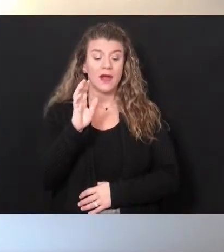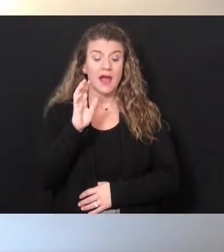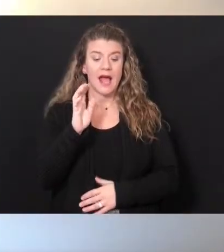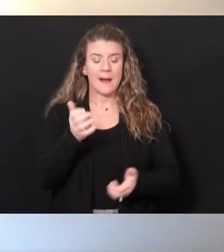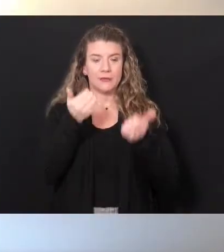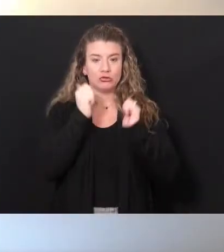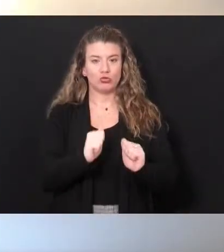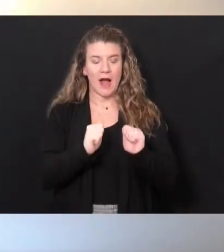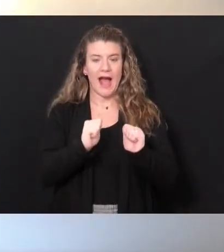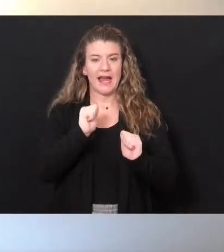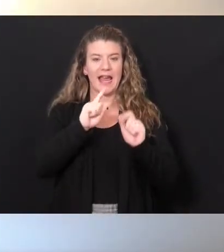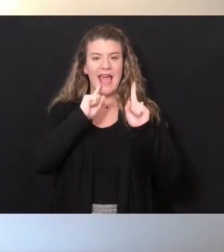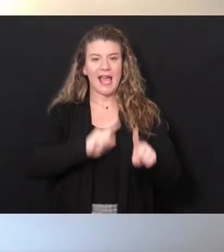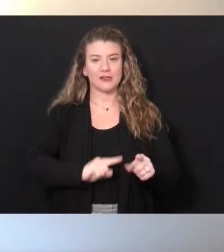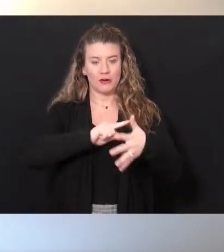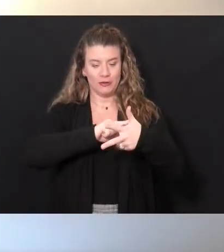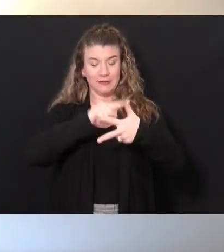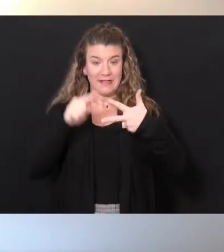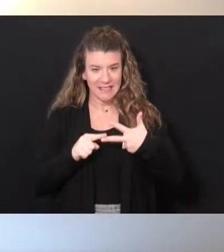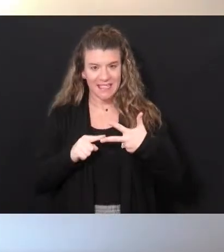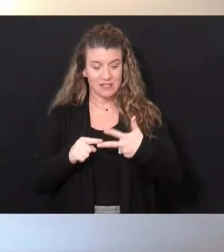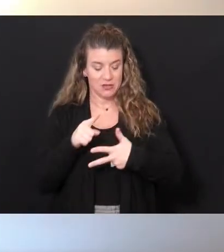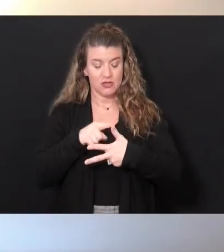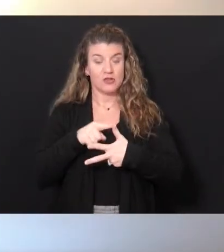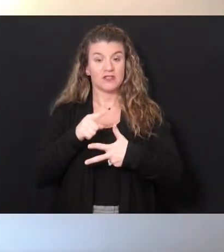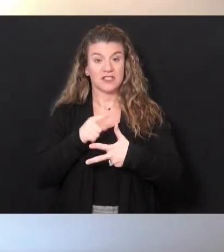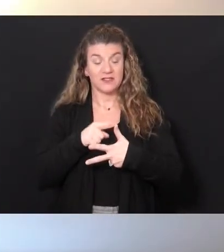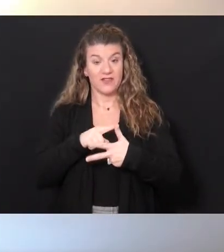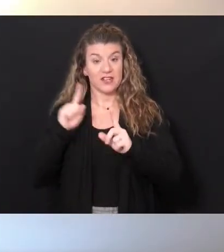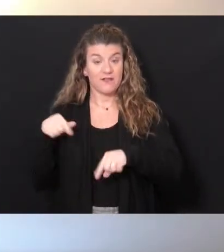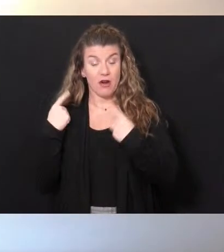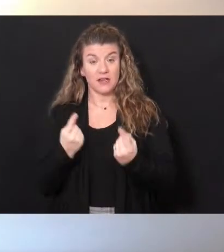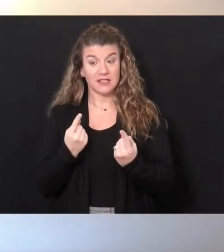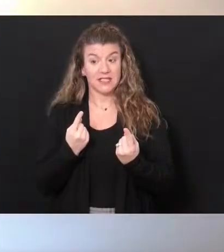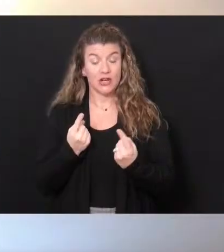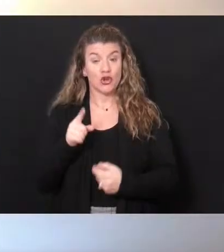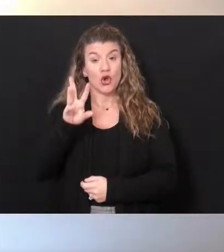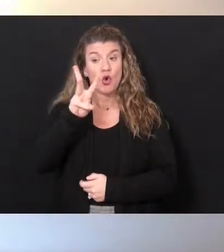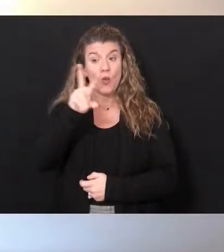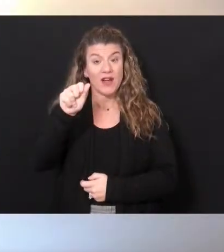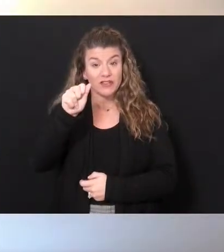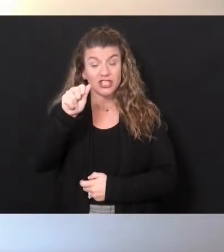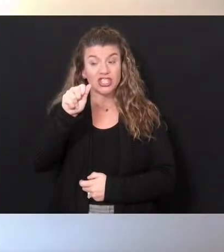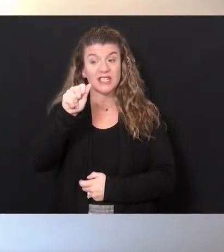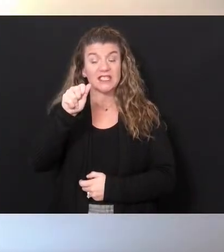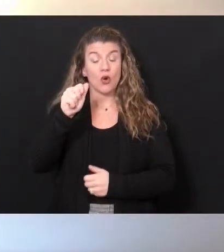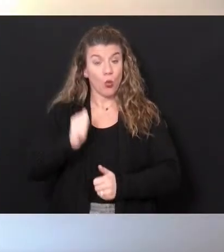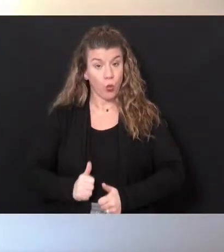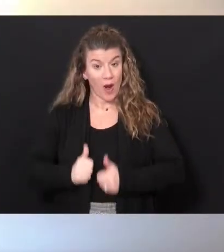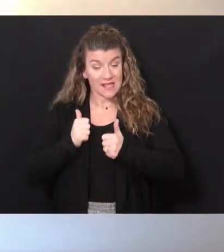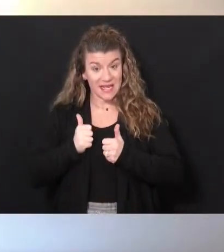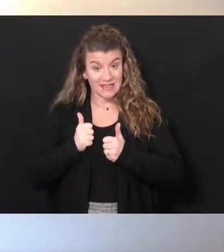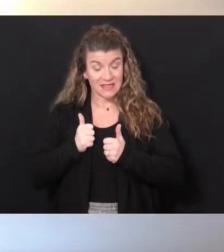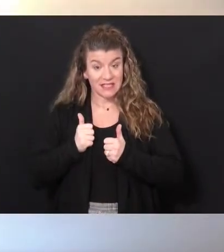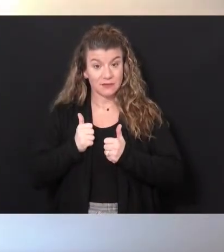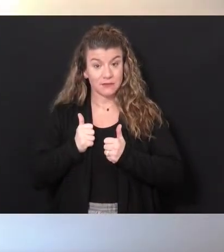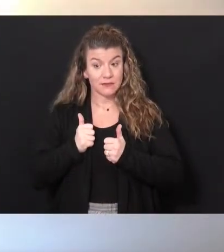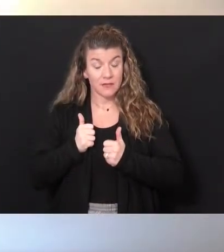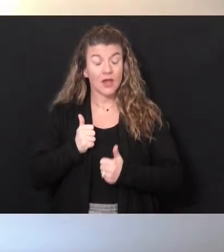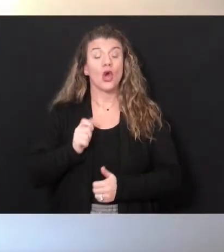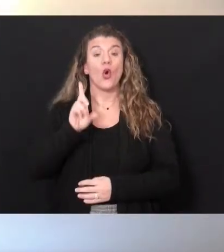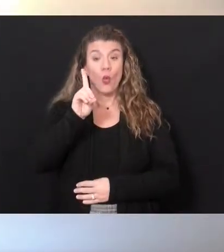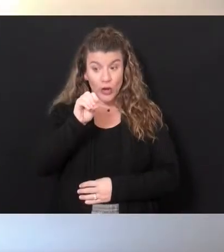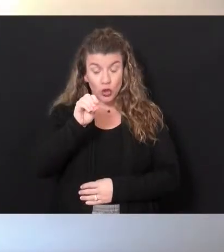try to get them in order here. So as far as West Virginia residents, we